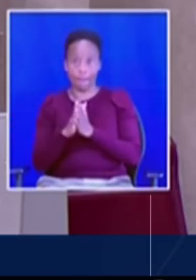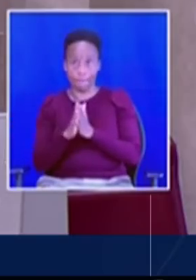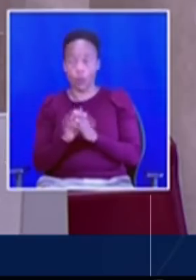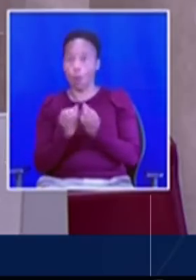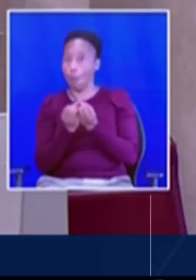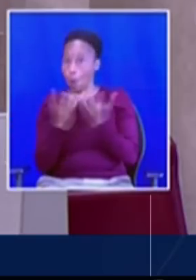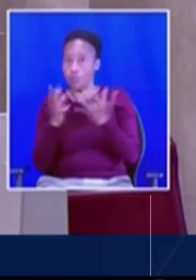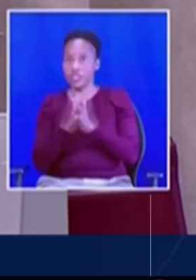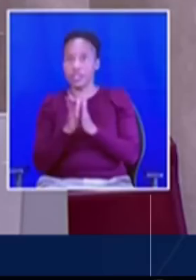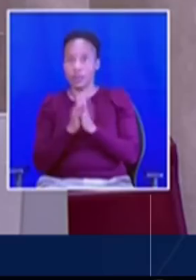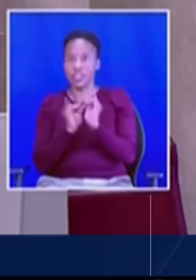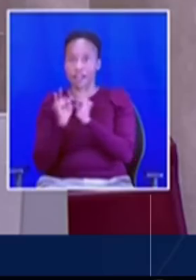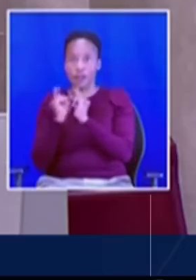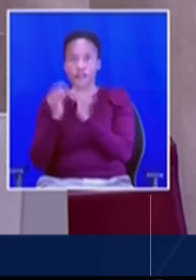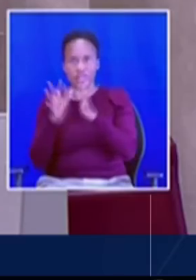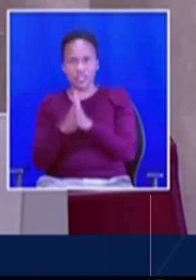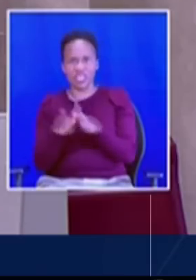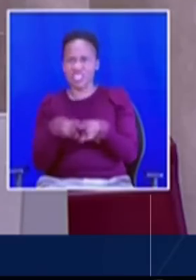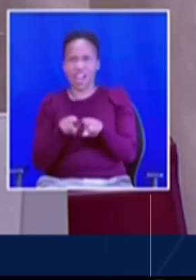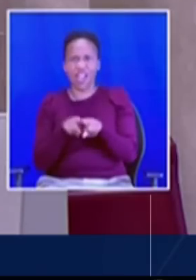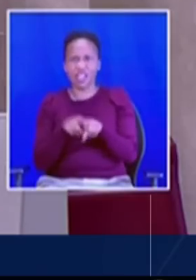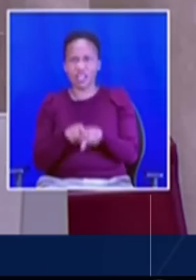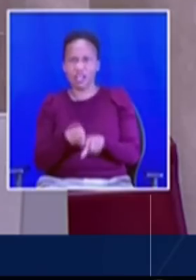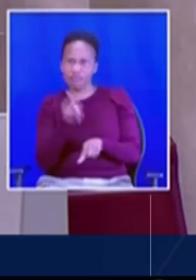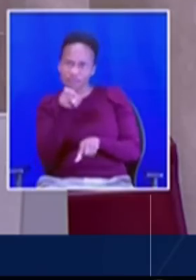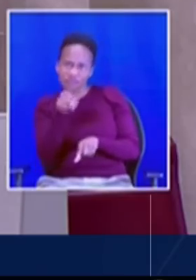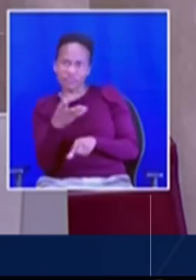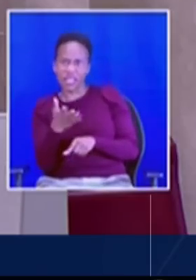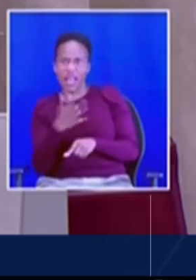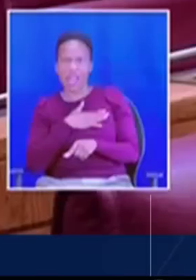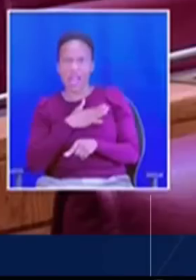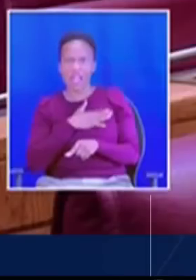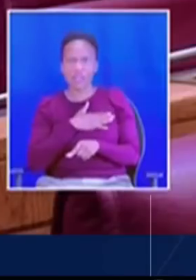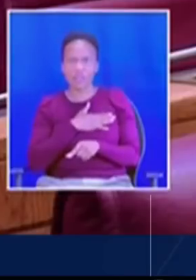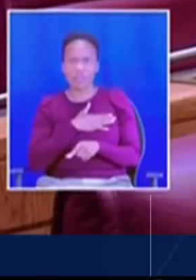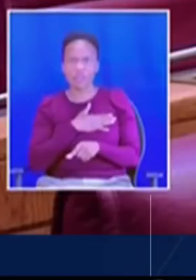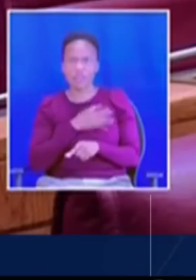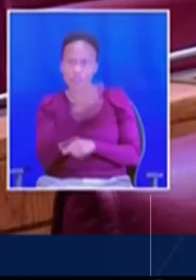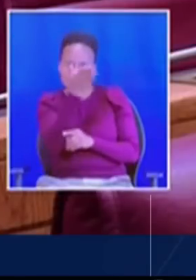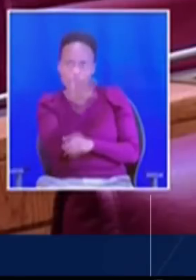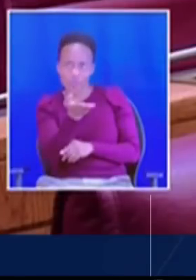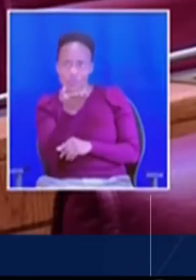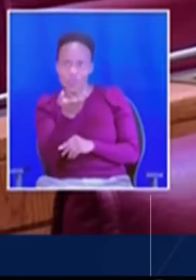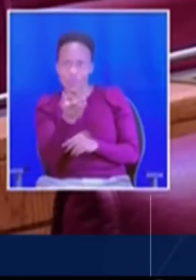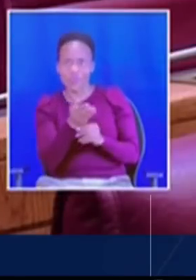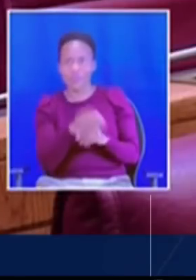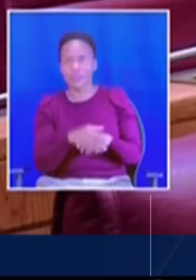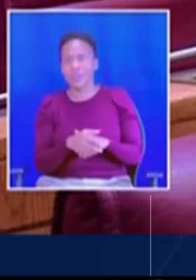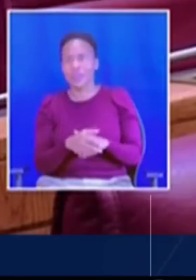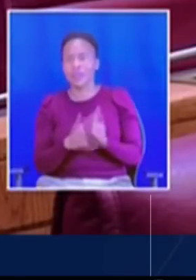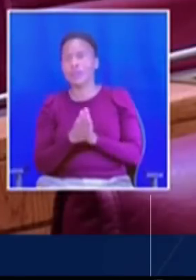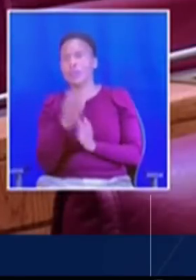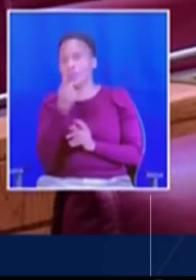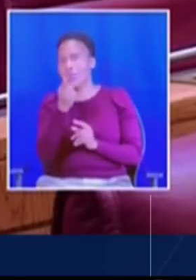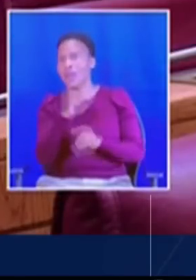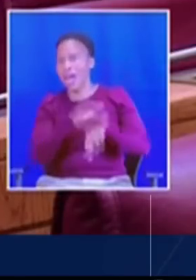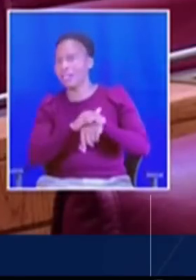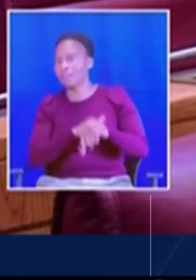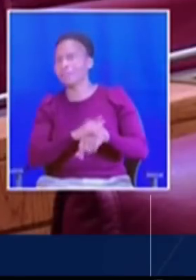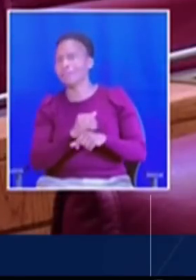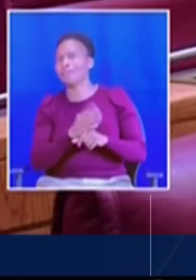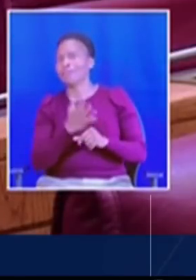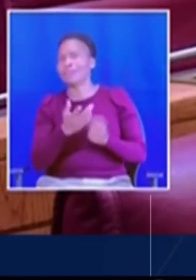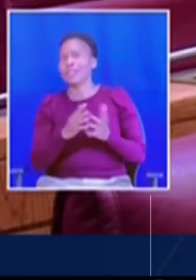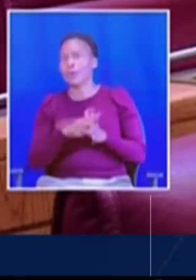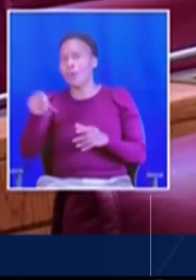just like, oh, we like you, our comrade, go there and lead. They were